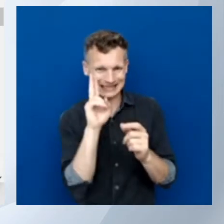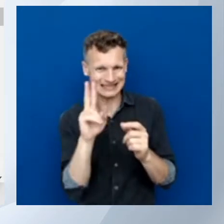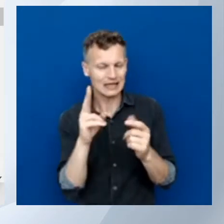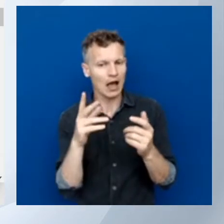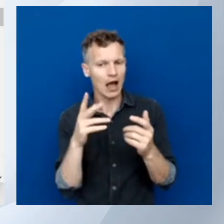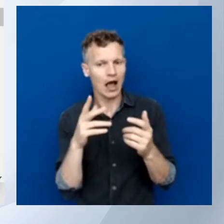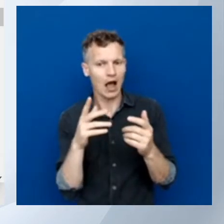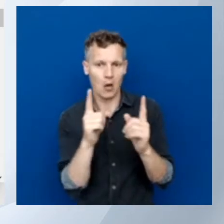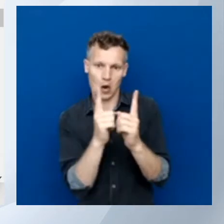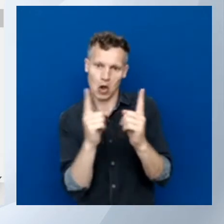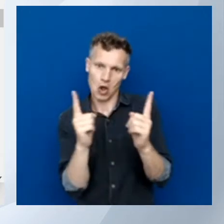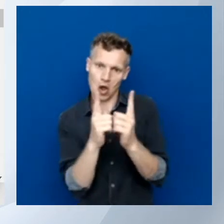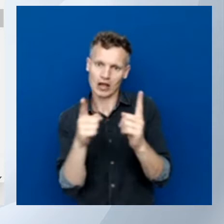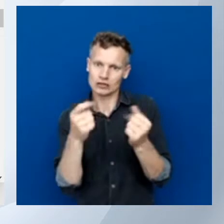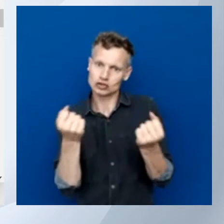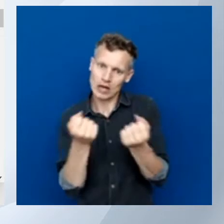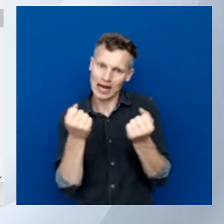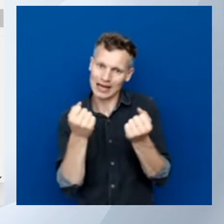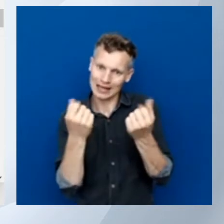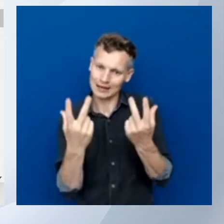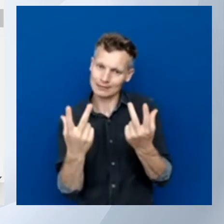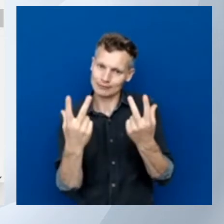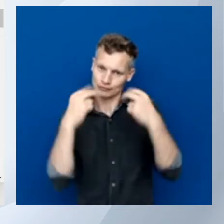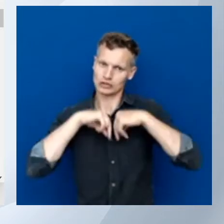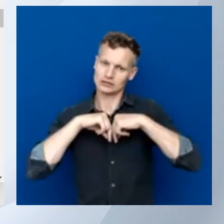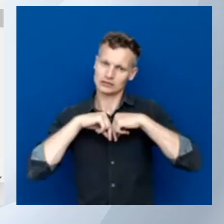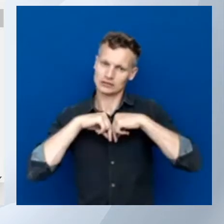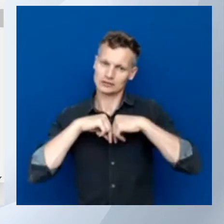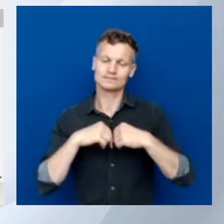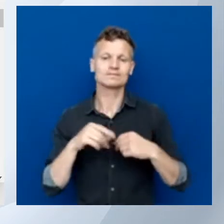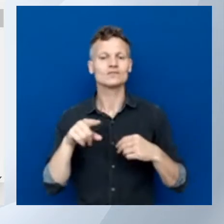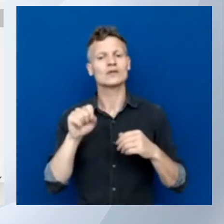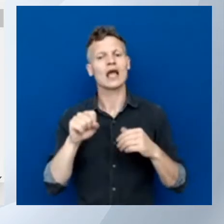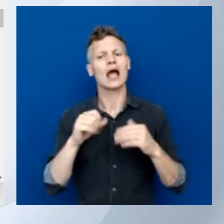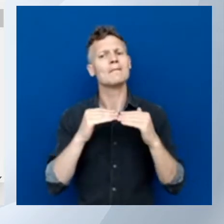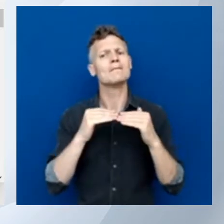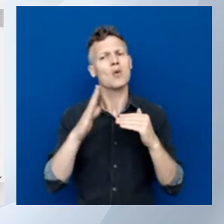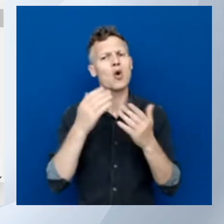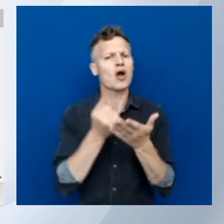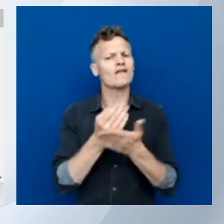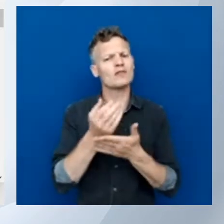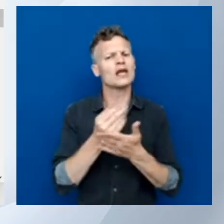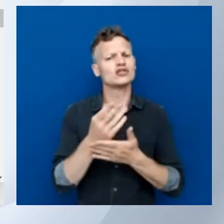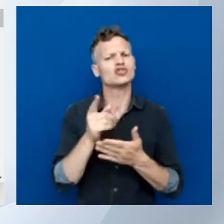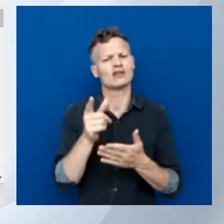And you can find more about the BERT tokenizer on this link. I will share this with you as well.